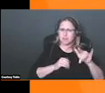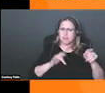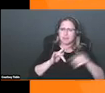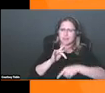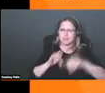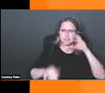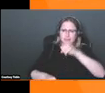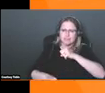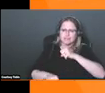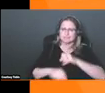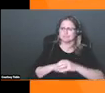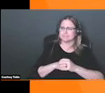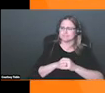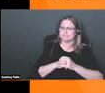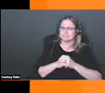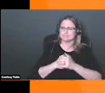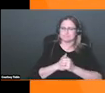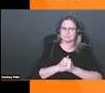that.